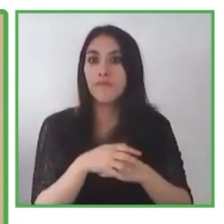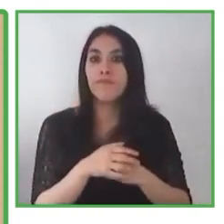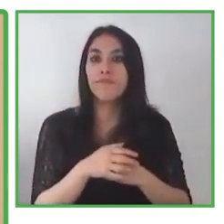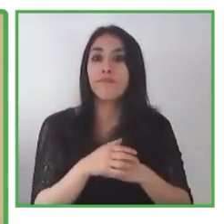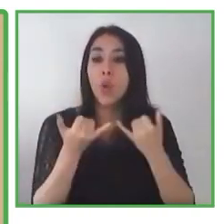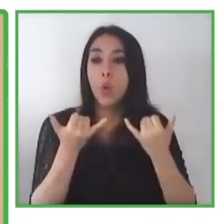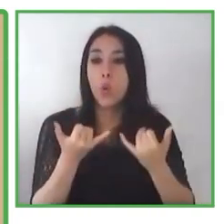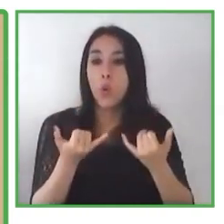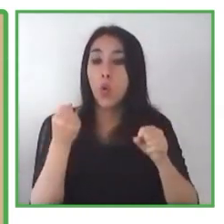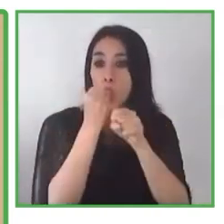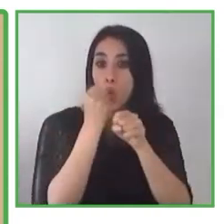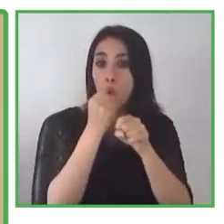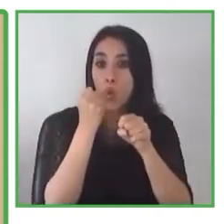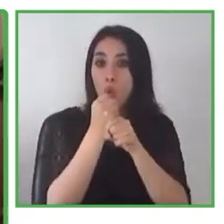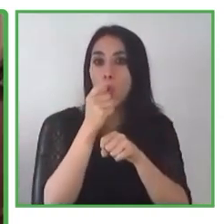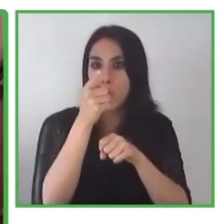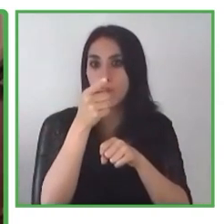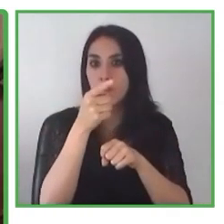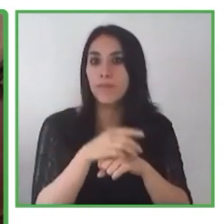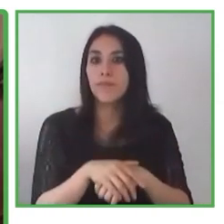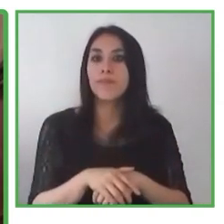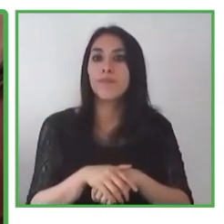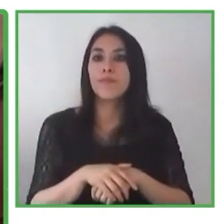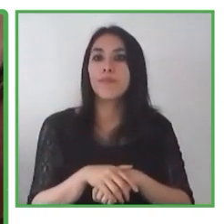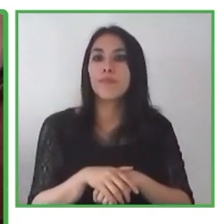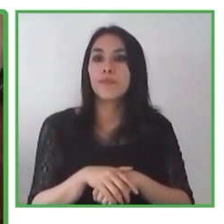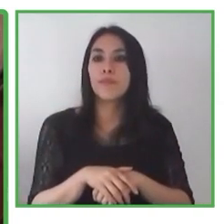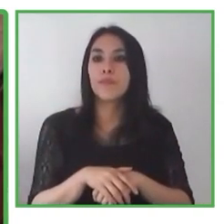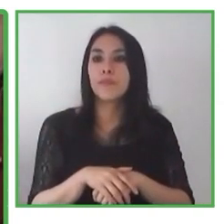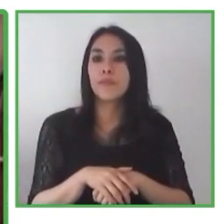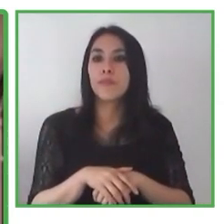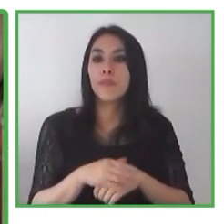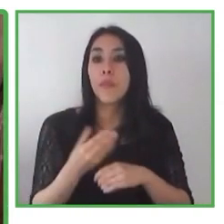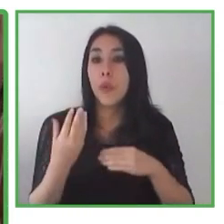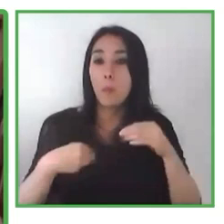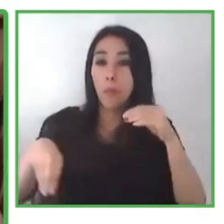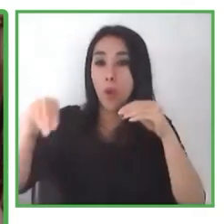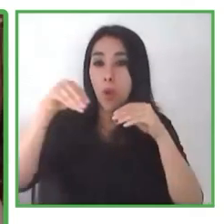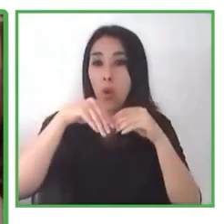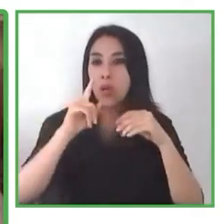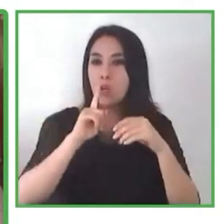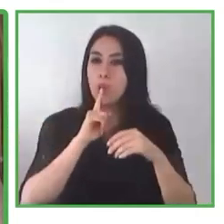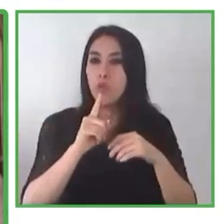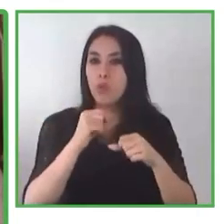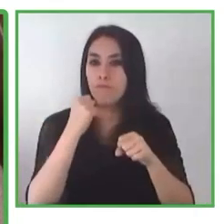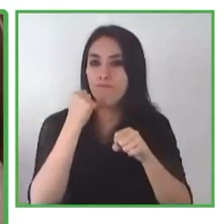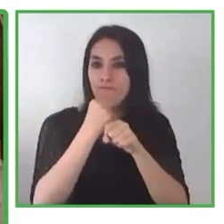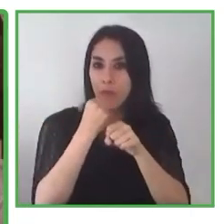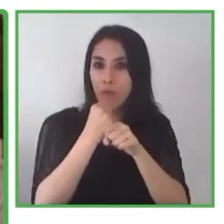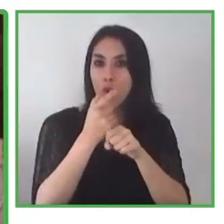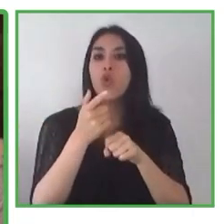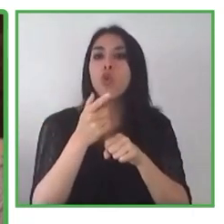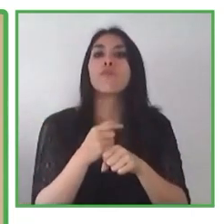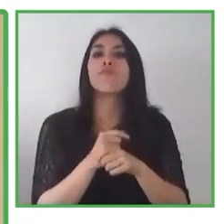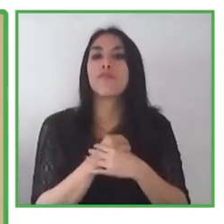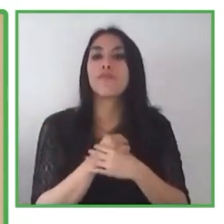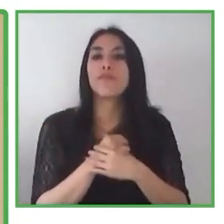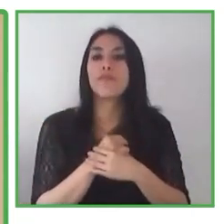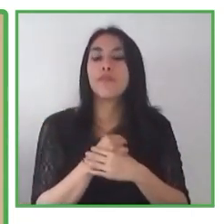a people with for a person with disabilities. Now, employment and dignified